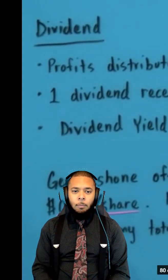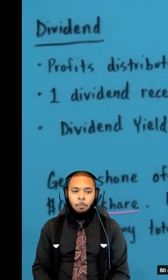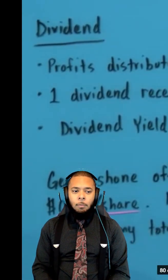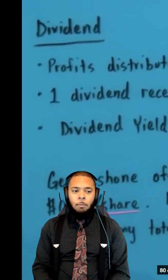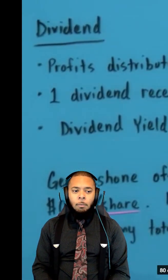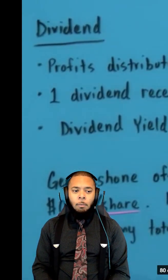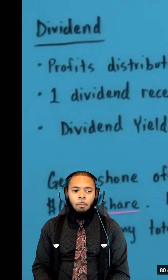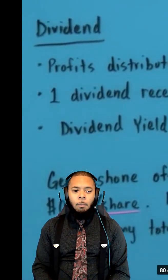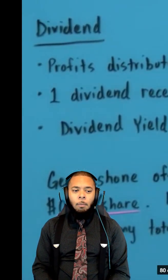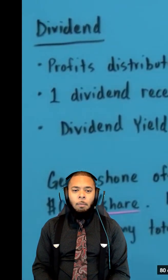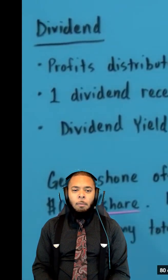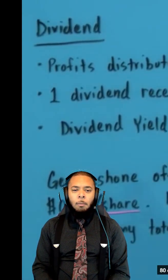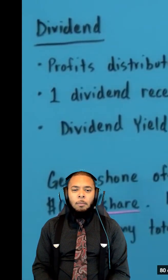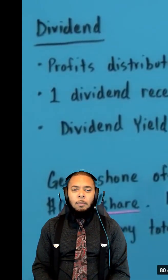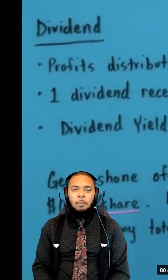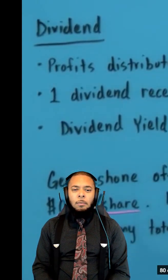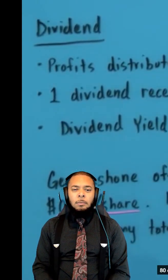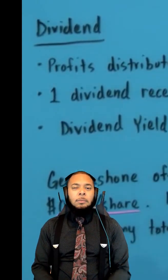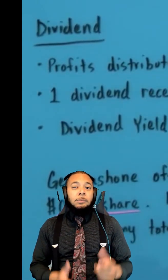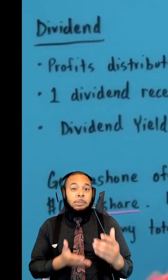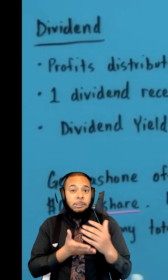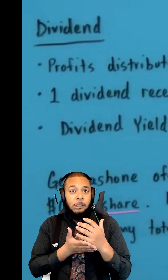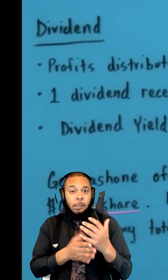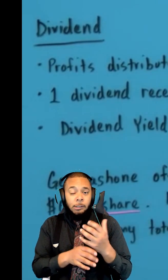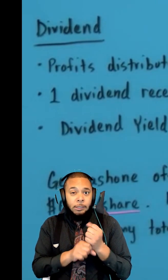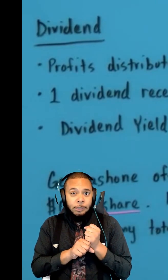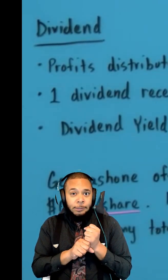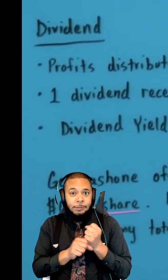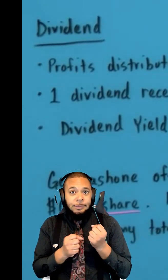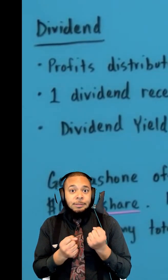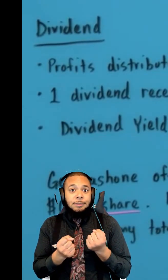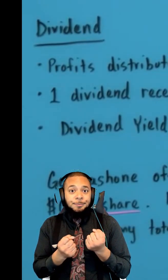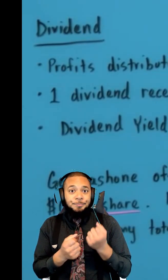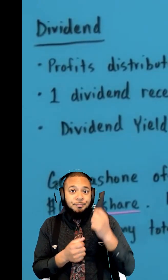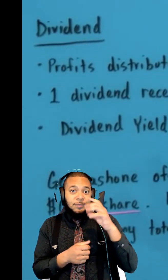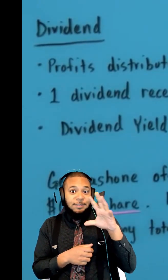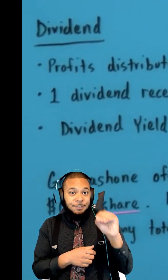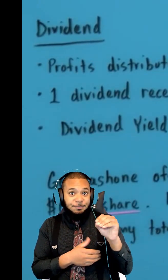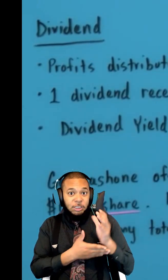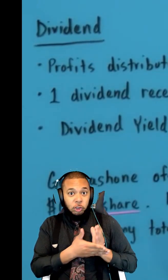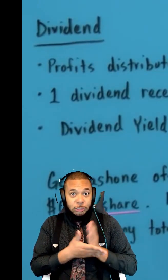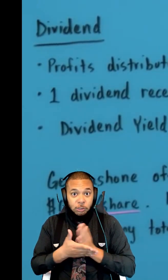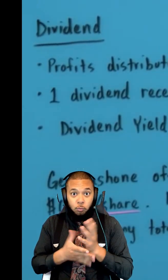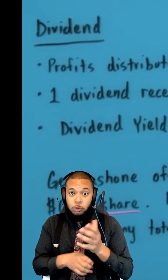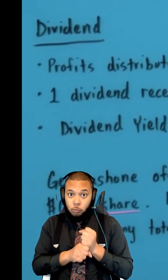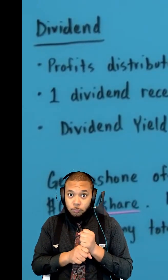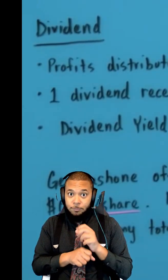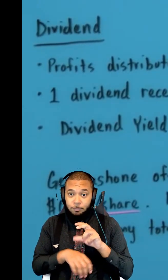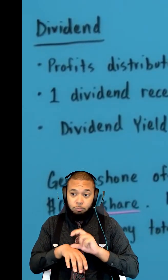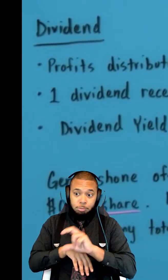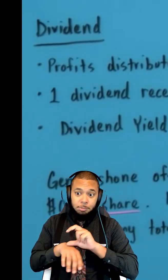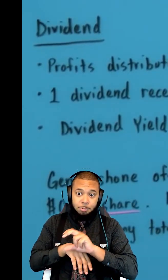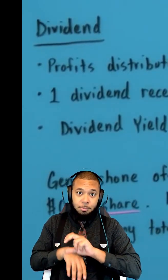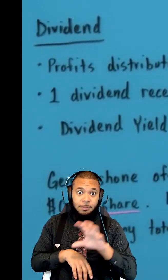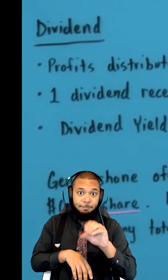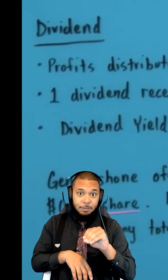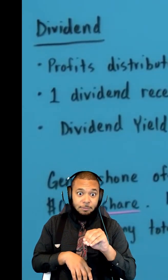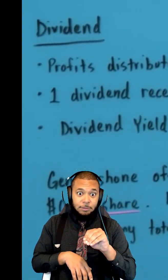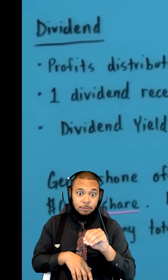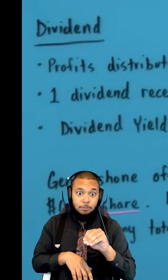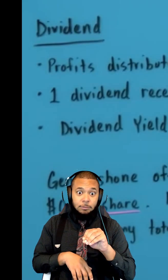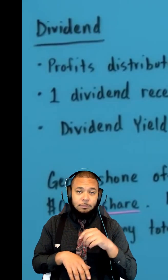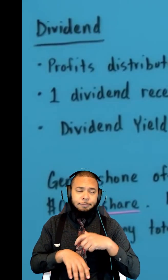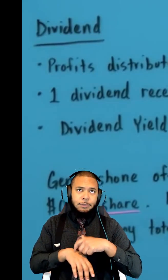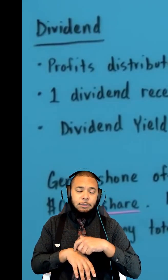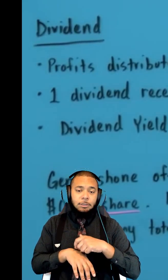So since we own 50 shares of Generation, we are getting 40 cents.